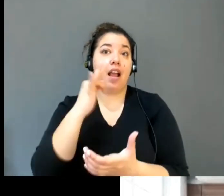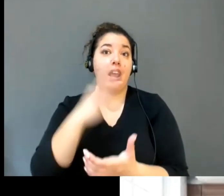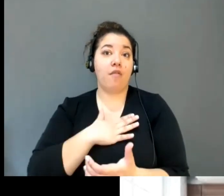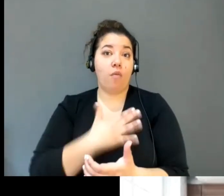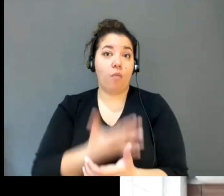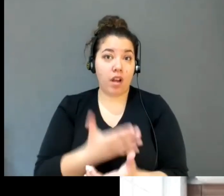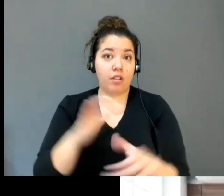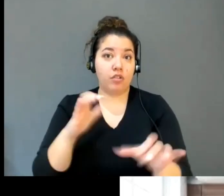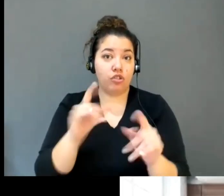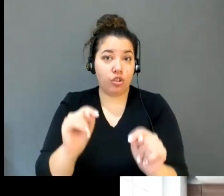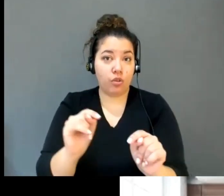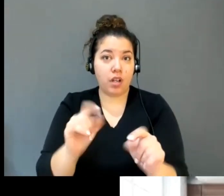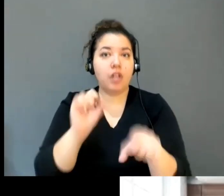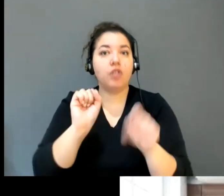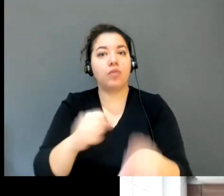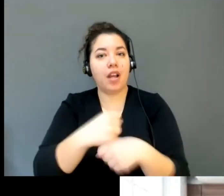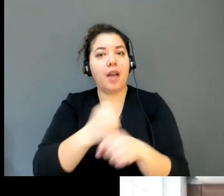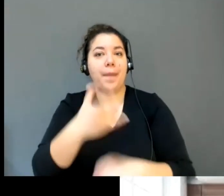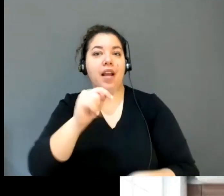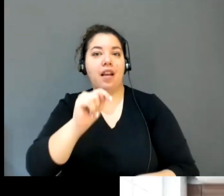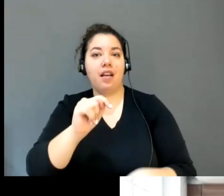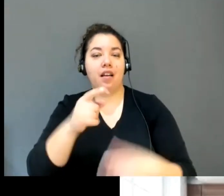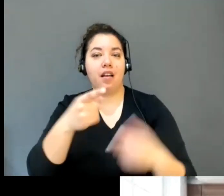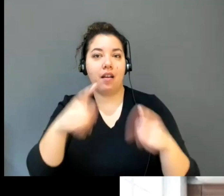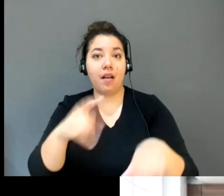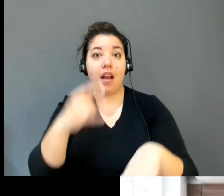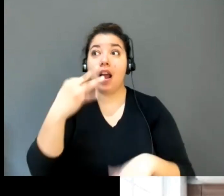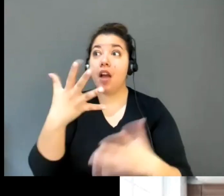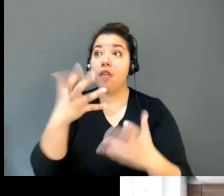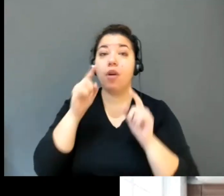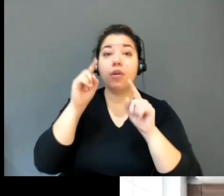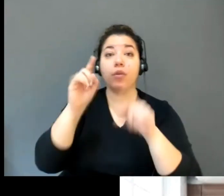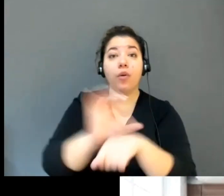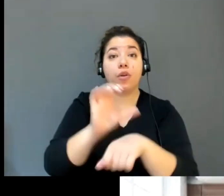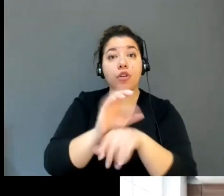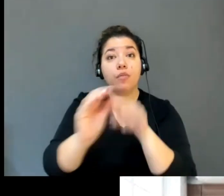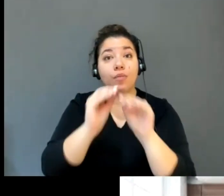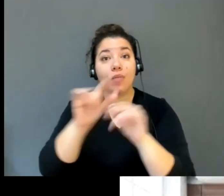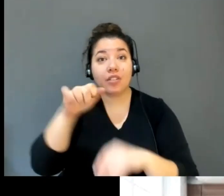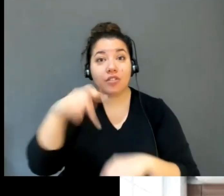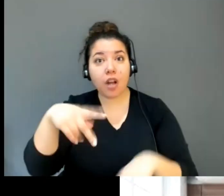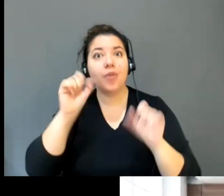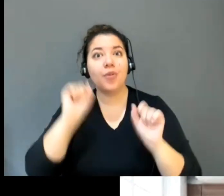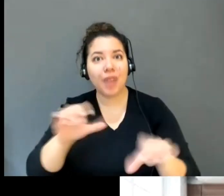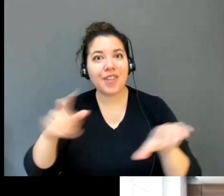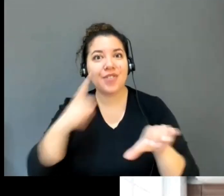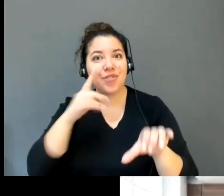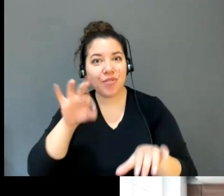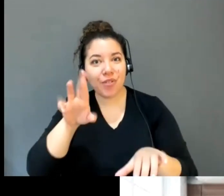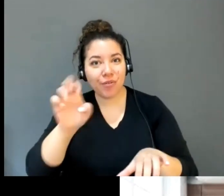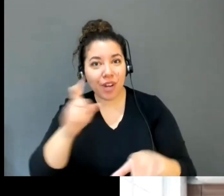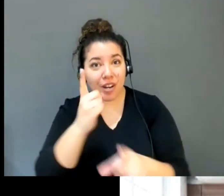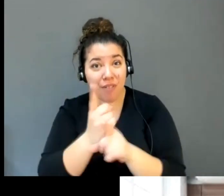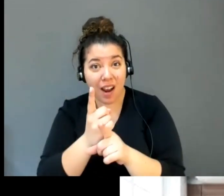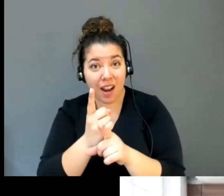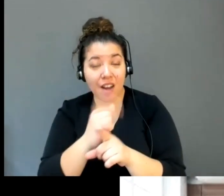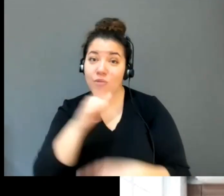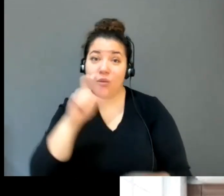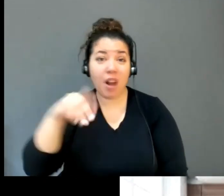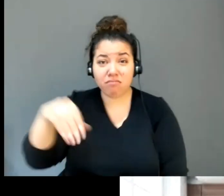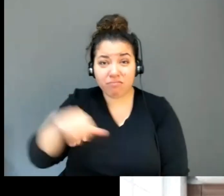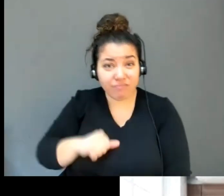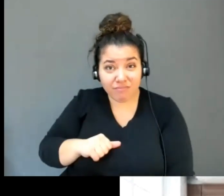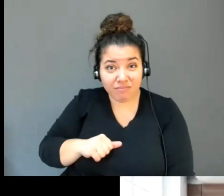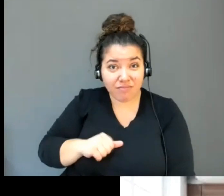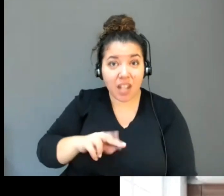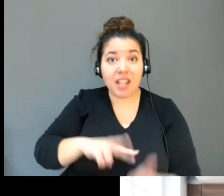make it happen for themselves? If you want to go talk to that computer repair shop and work for free, you can do that. It's just a matter of standing up, getting